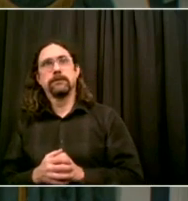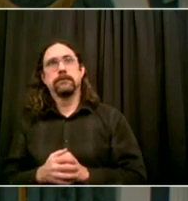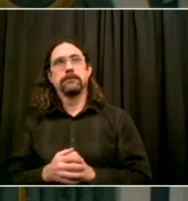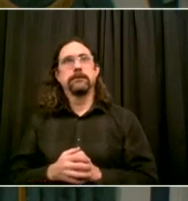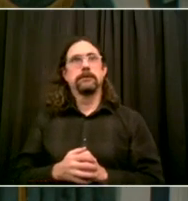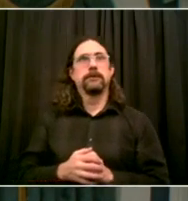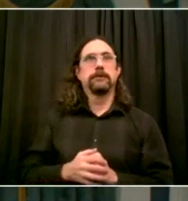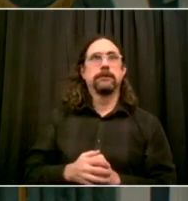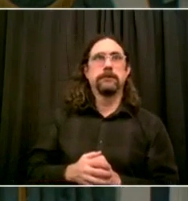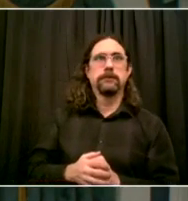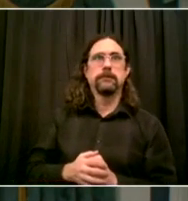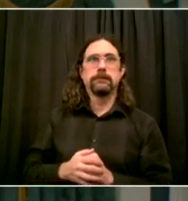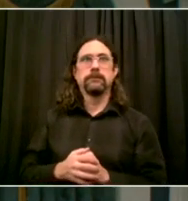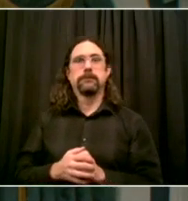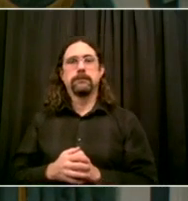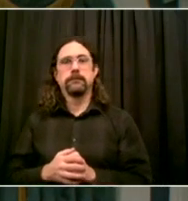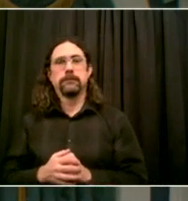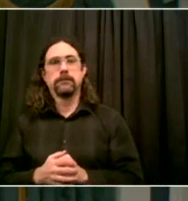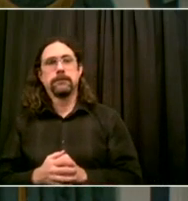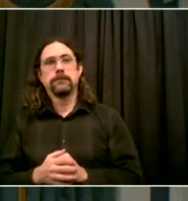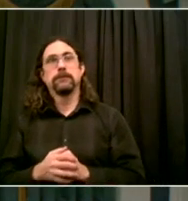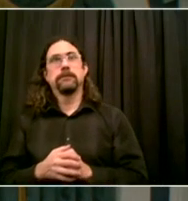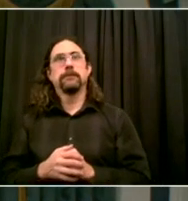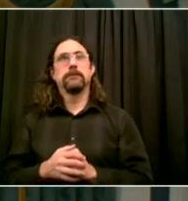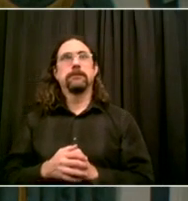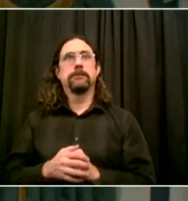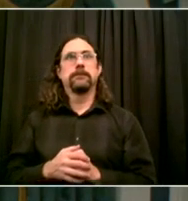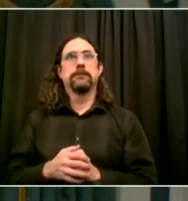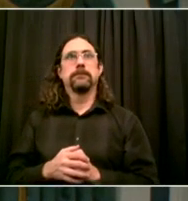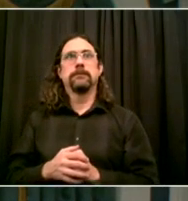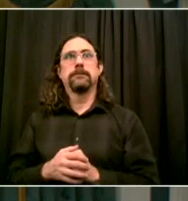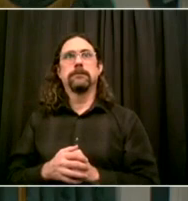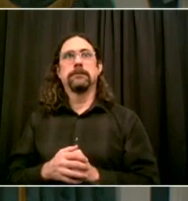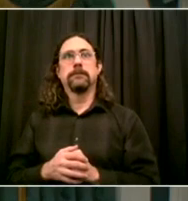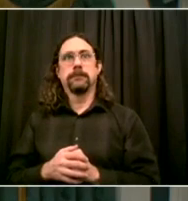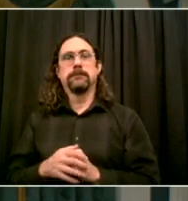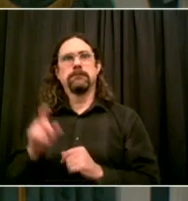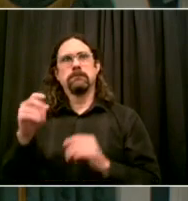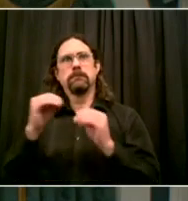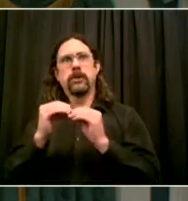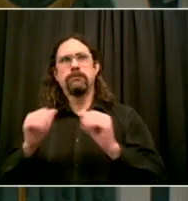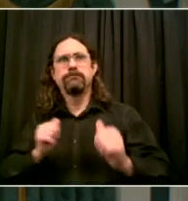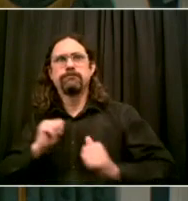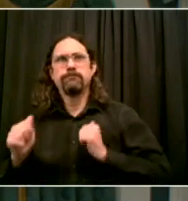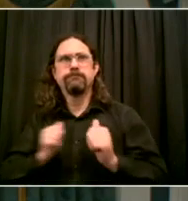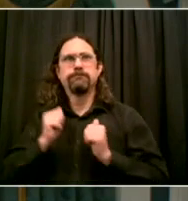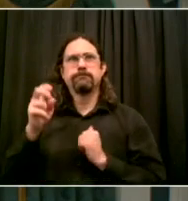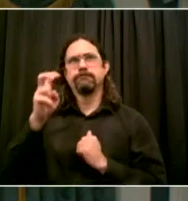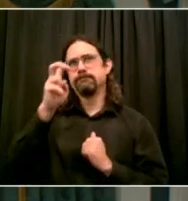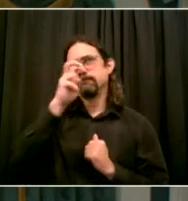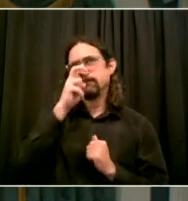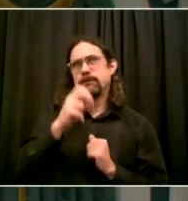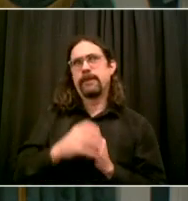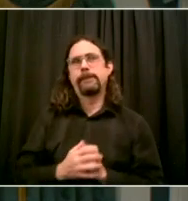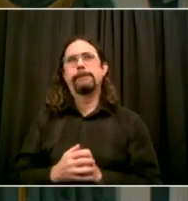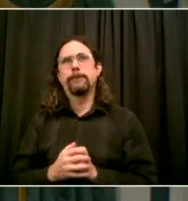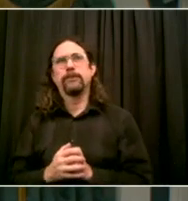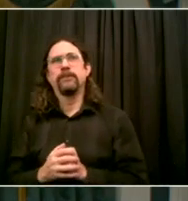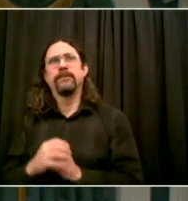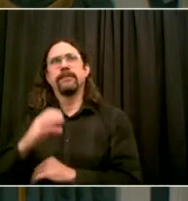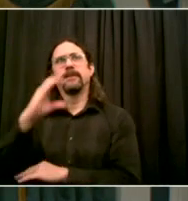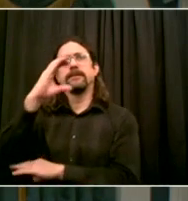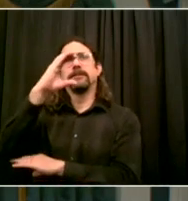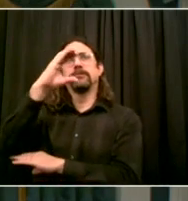Rockefeller Center Christmas tree or making sure that any Thanksgiving-related gatherings do not take place? What new steps will you